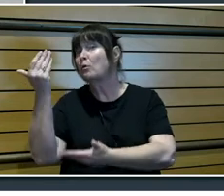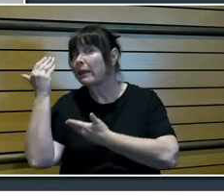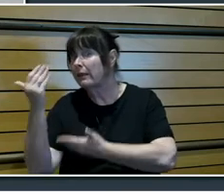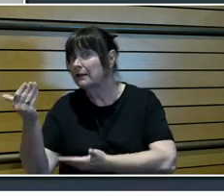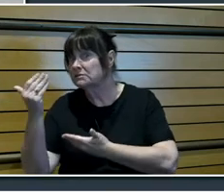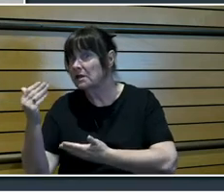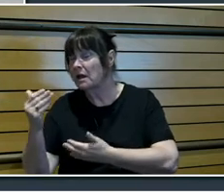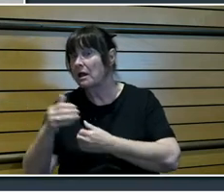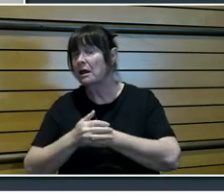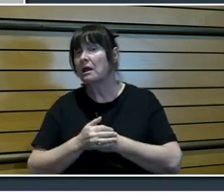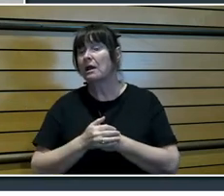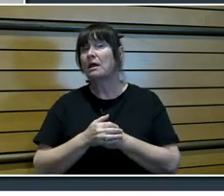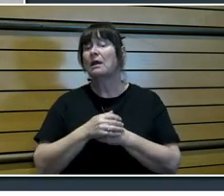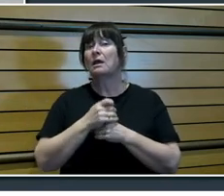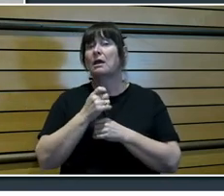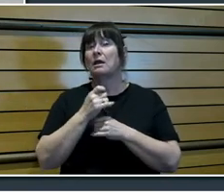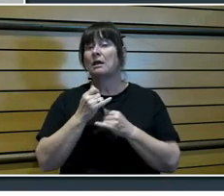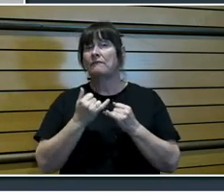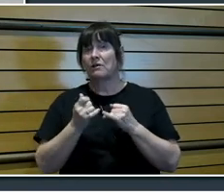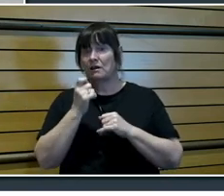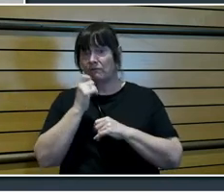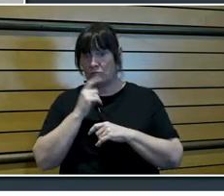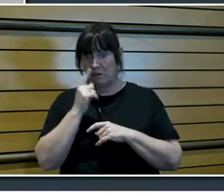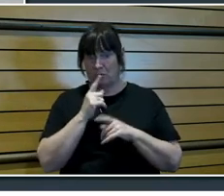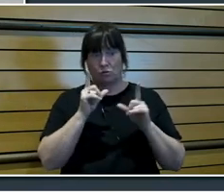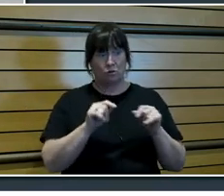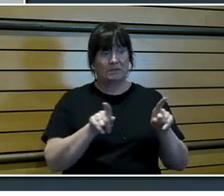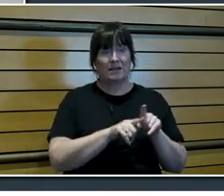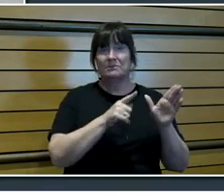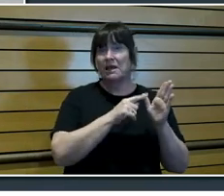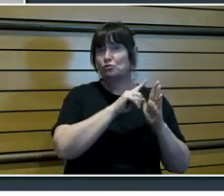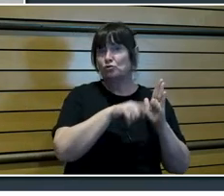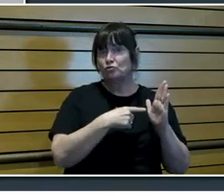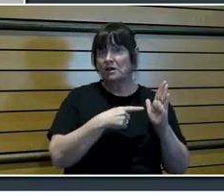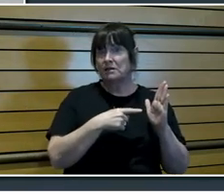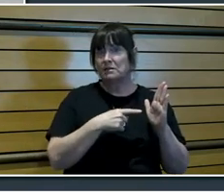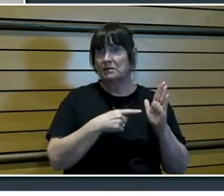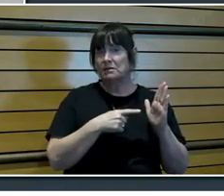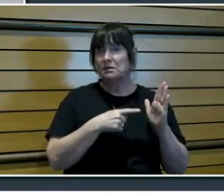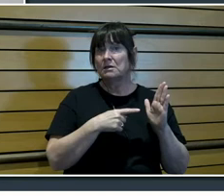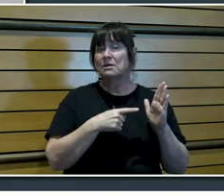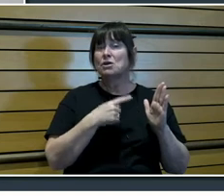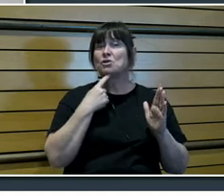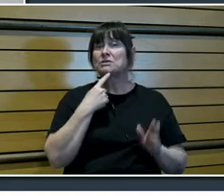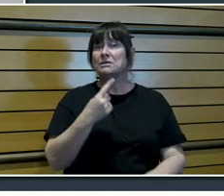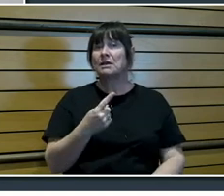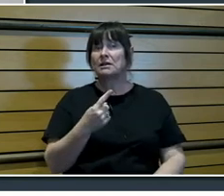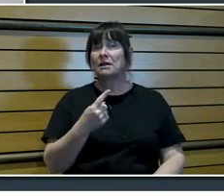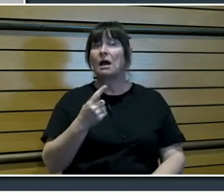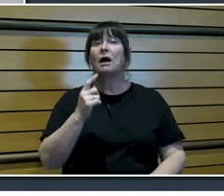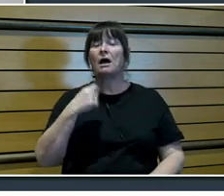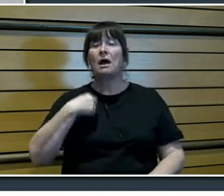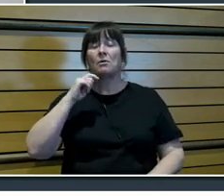when given the opportunity to do what Andrew Judd has done, and that's come out and dare to be a Daniel,